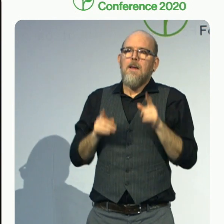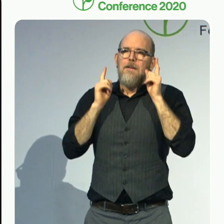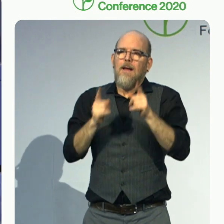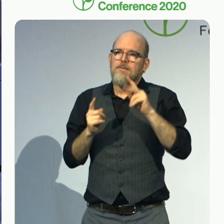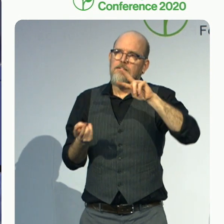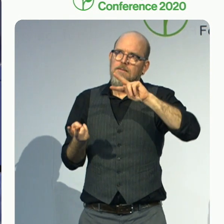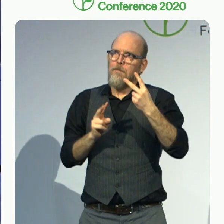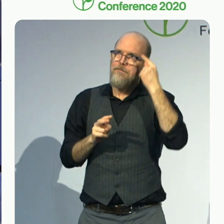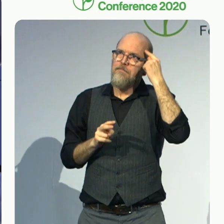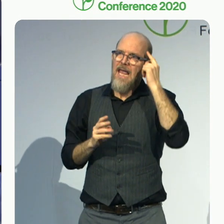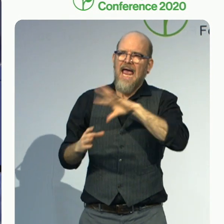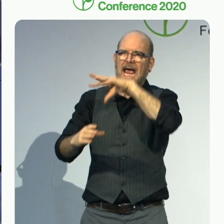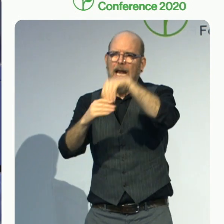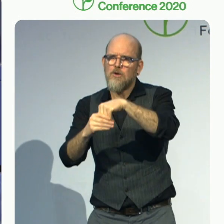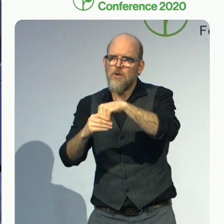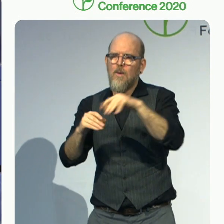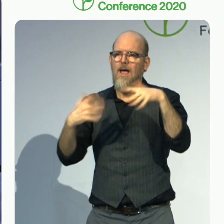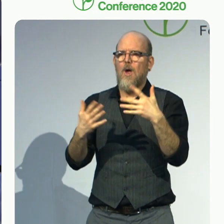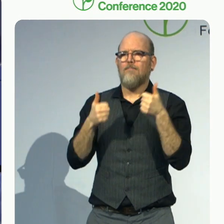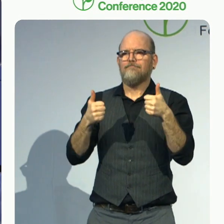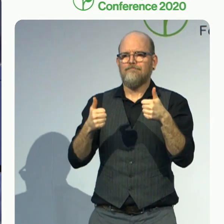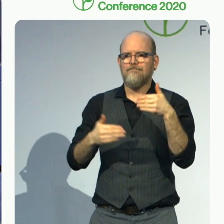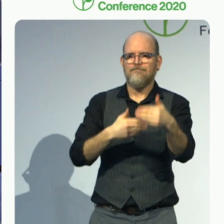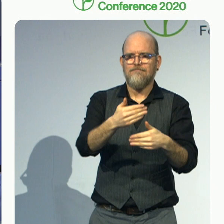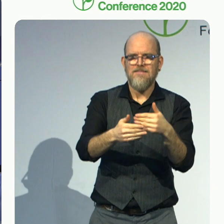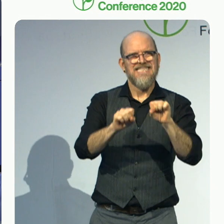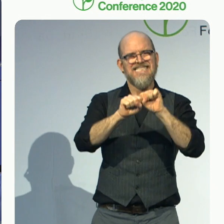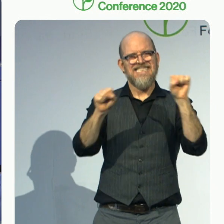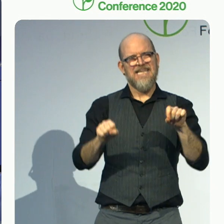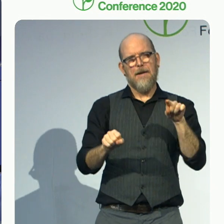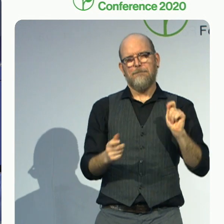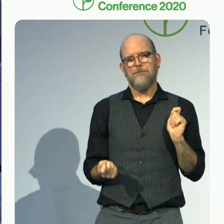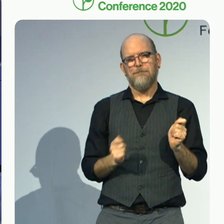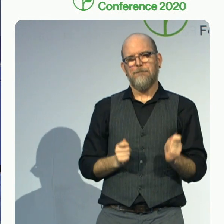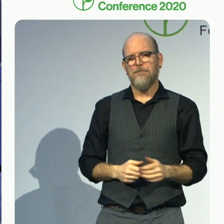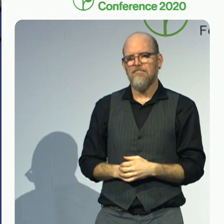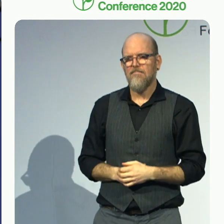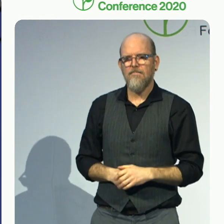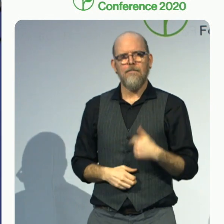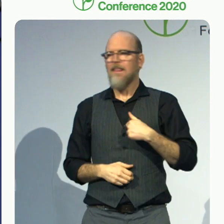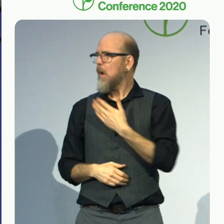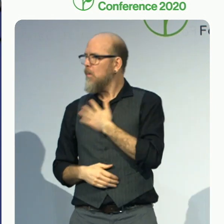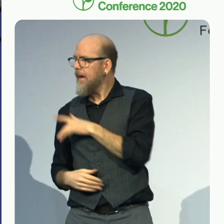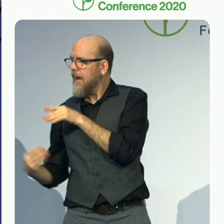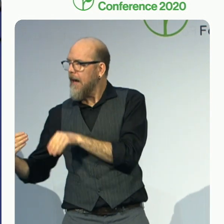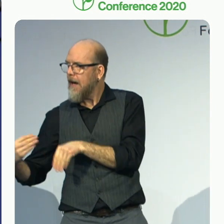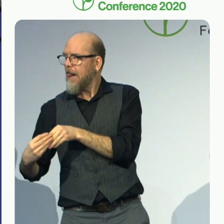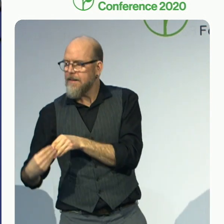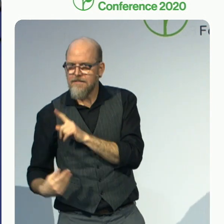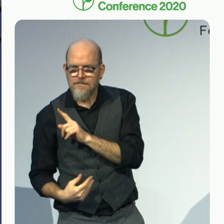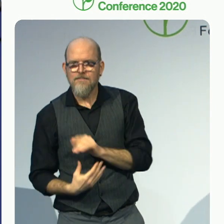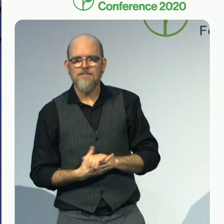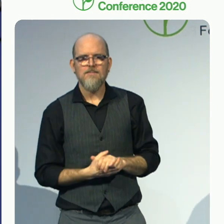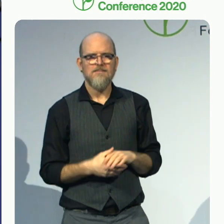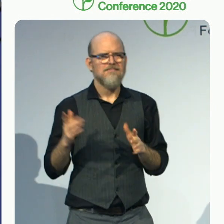Artemi. If I may add, you know, the examples that you mentioned, there were blind children or you know, children